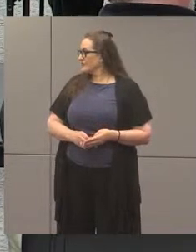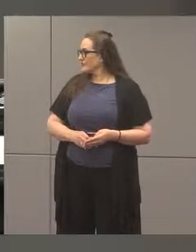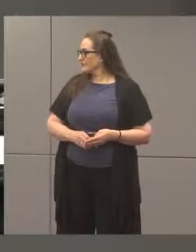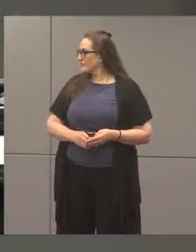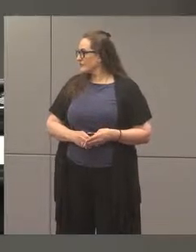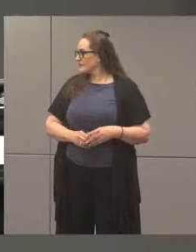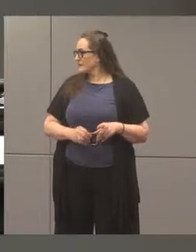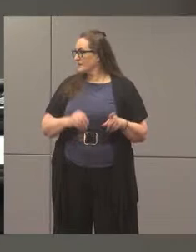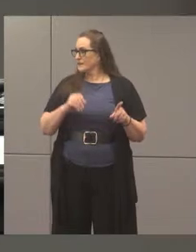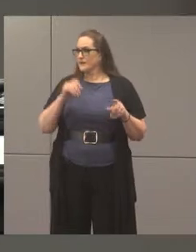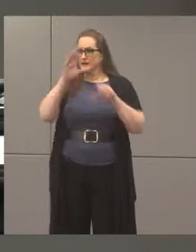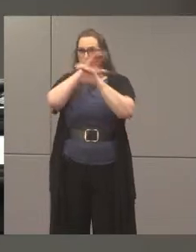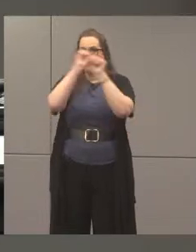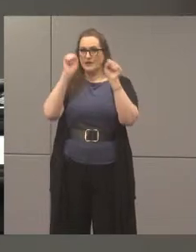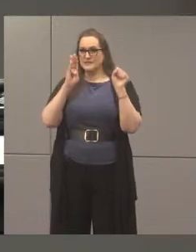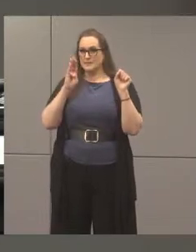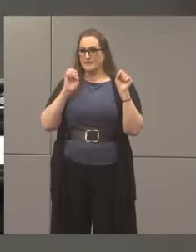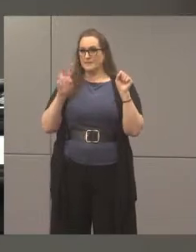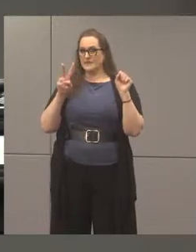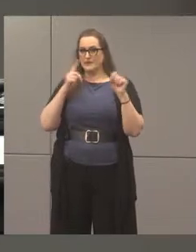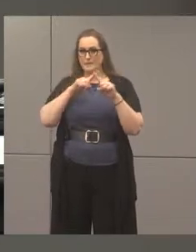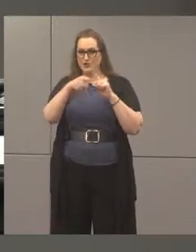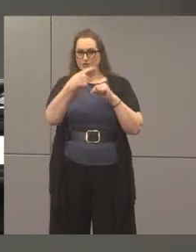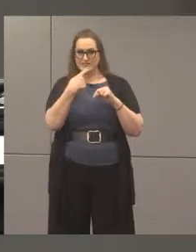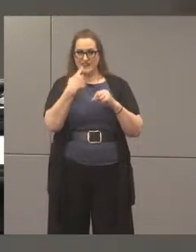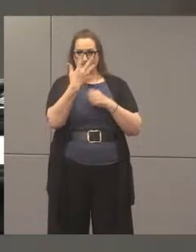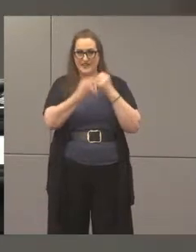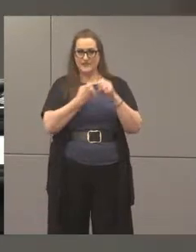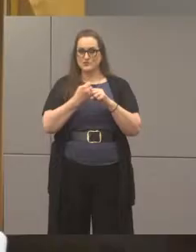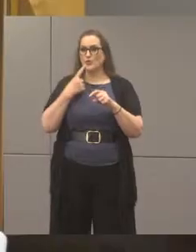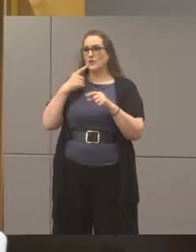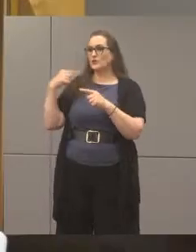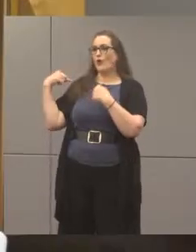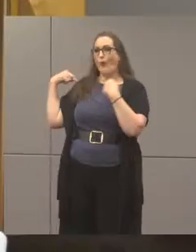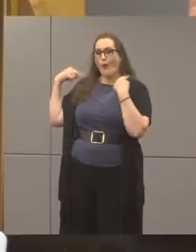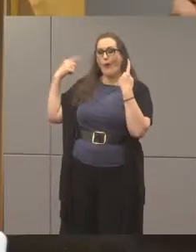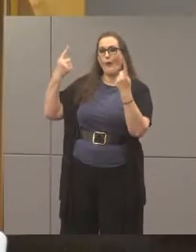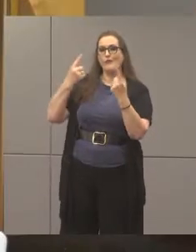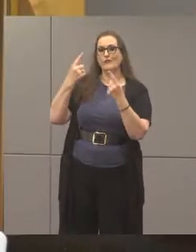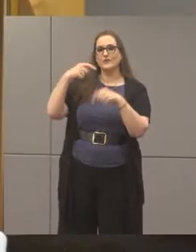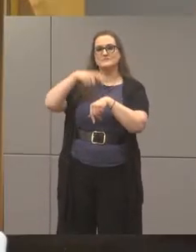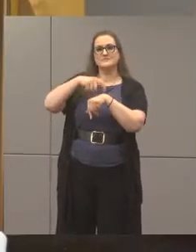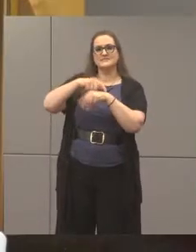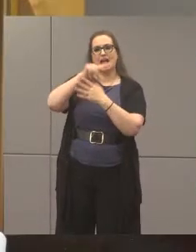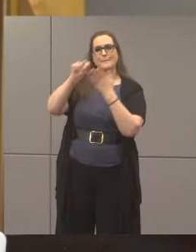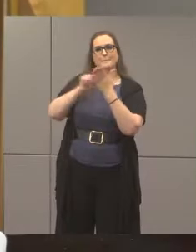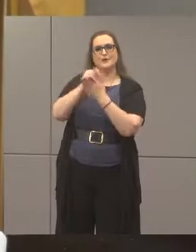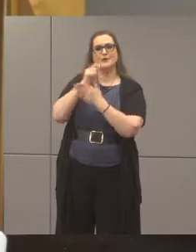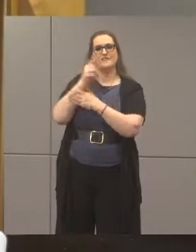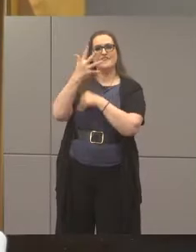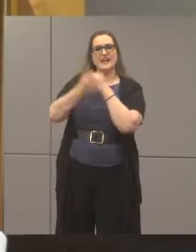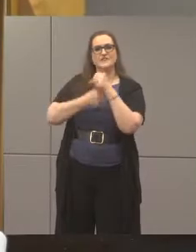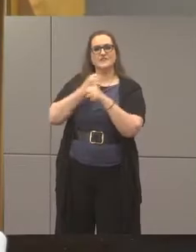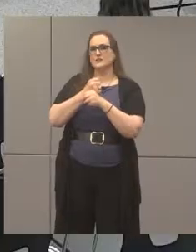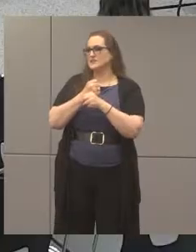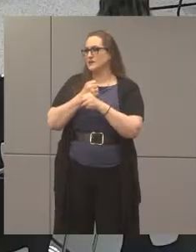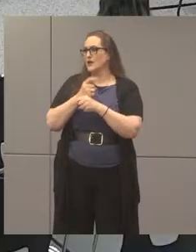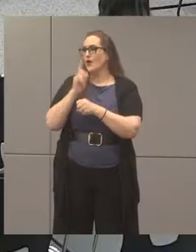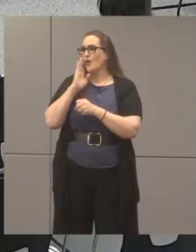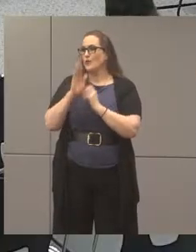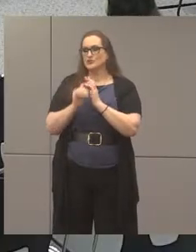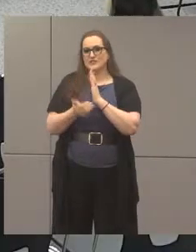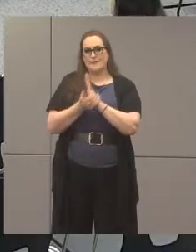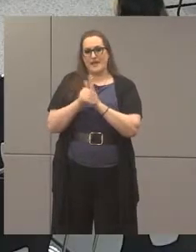But you're saying 5 years. Over a period of 5 years. Over a period of 5 years? Yes. Okay. Yeah, we'll just amend then we